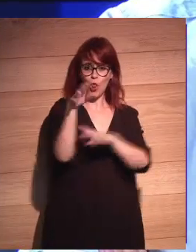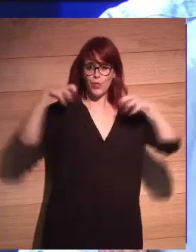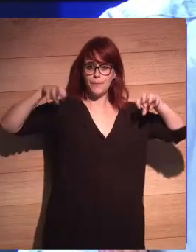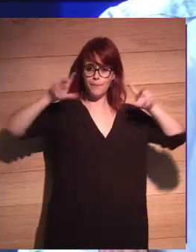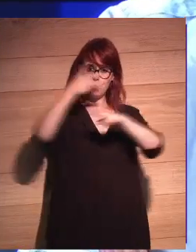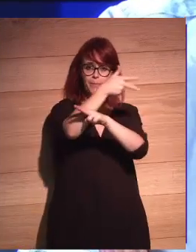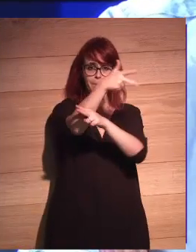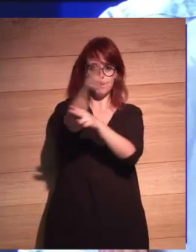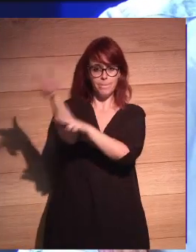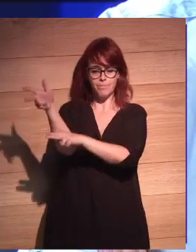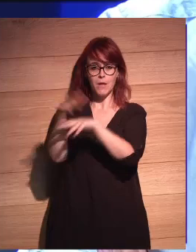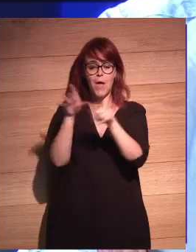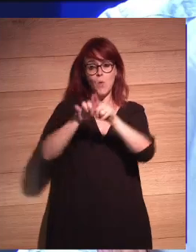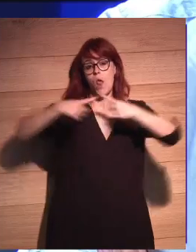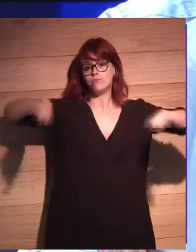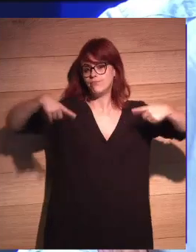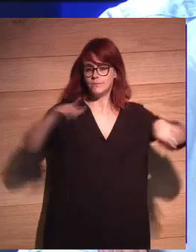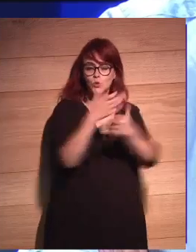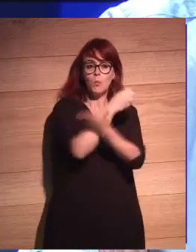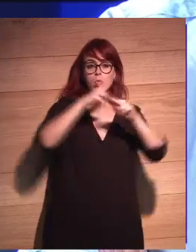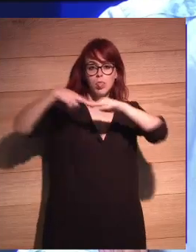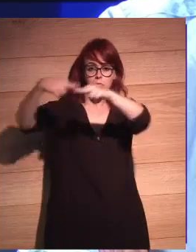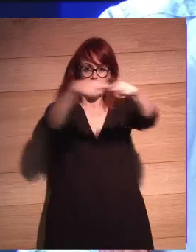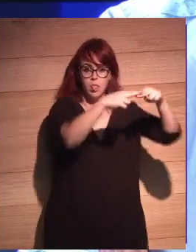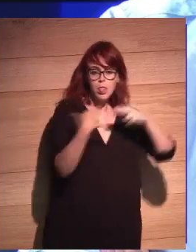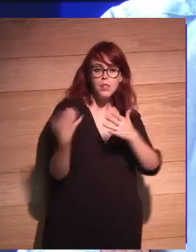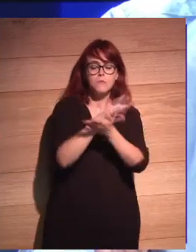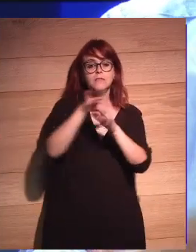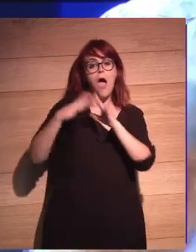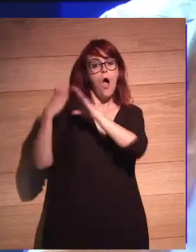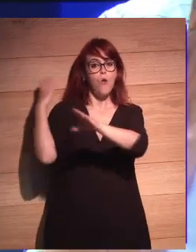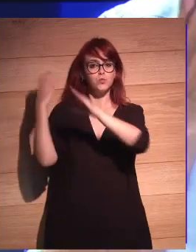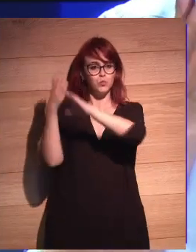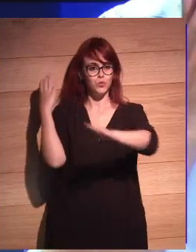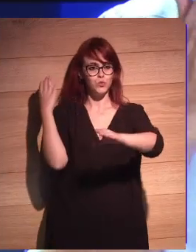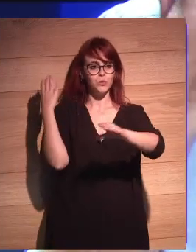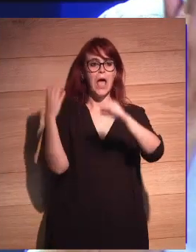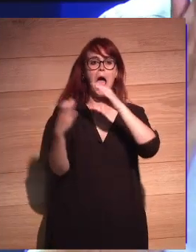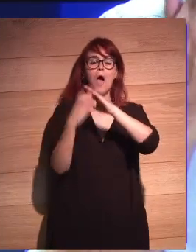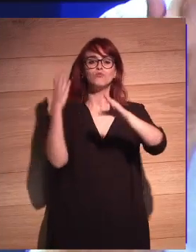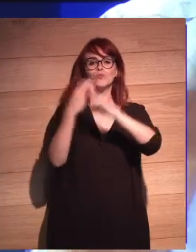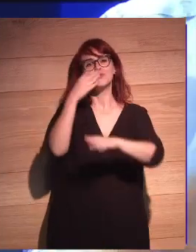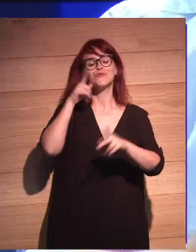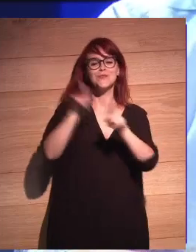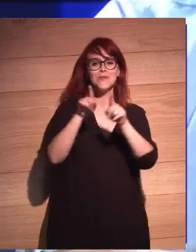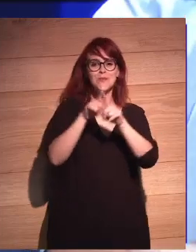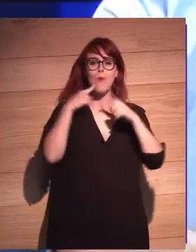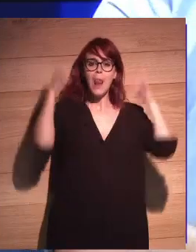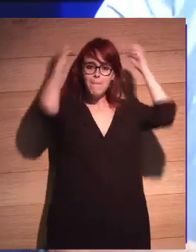14 cameras, and they set a piece of music that was taken with a bus that was